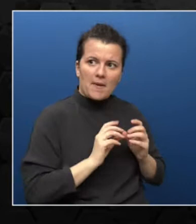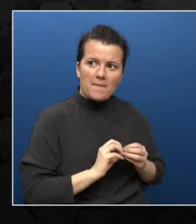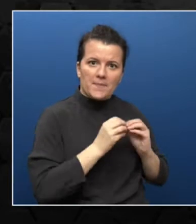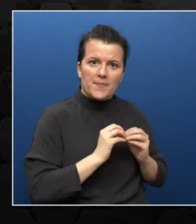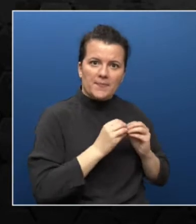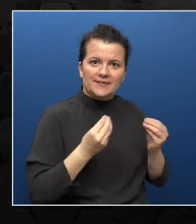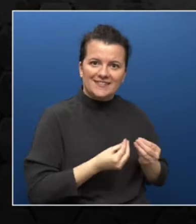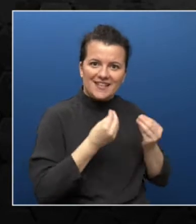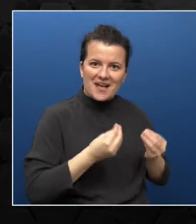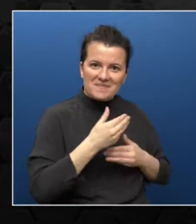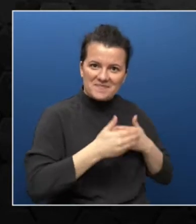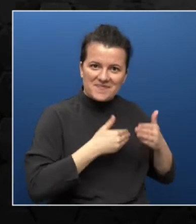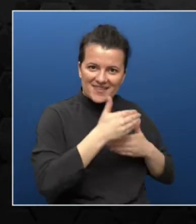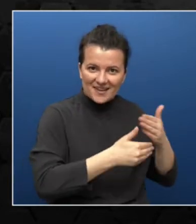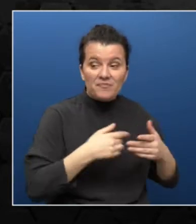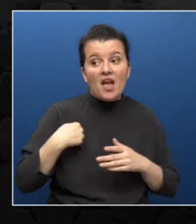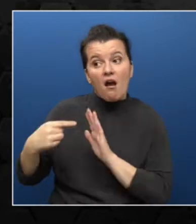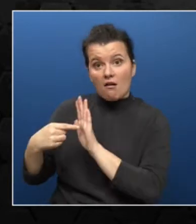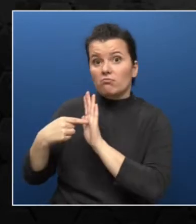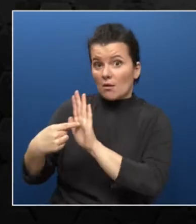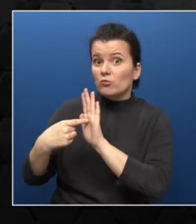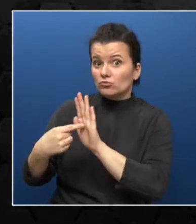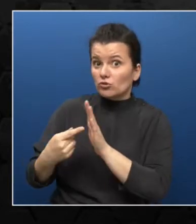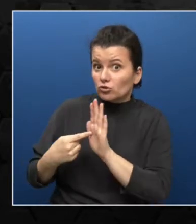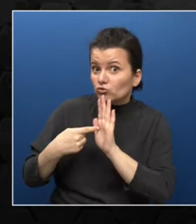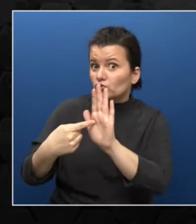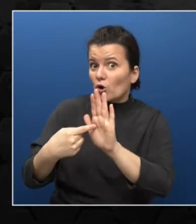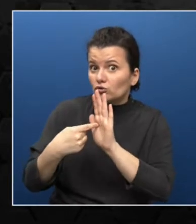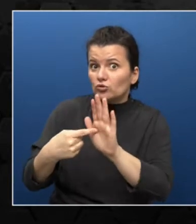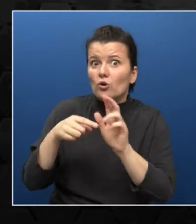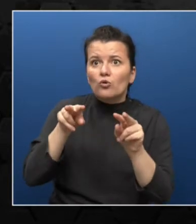demonstration prepared for you that I'm really sure that you're going to love.